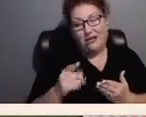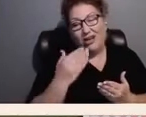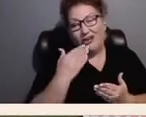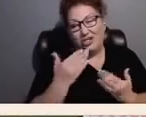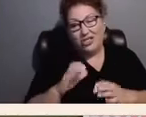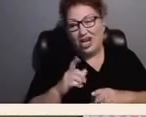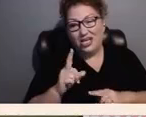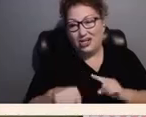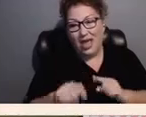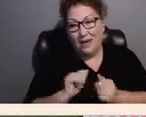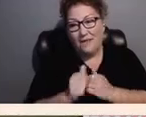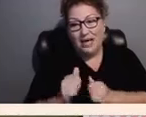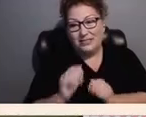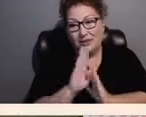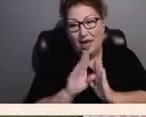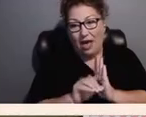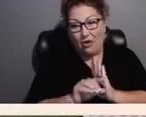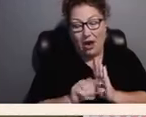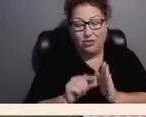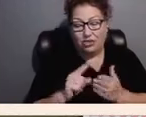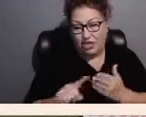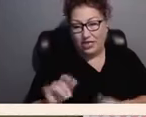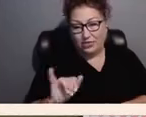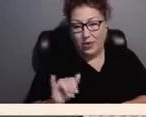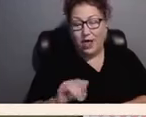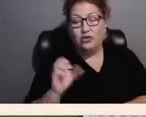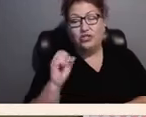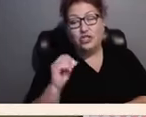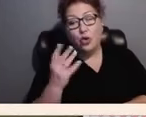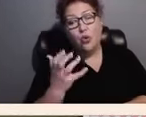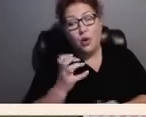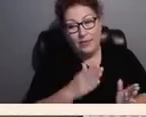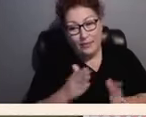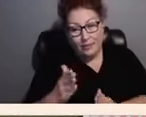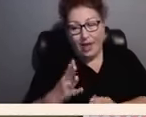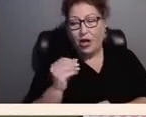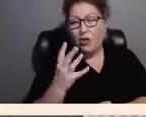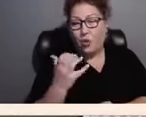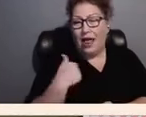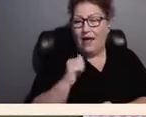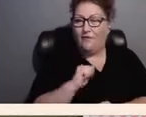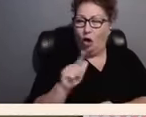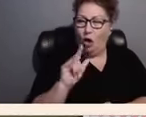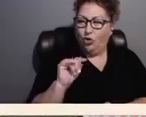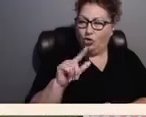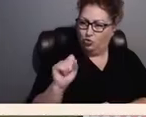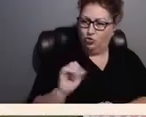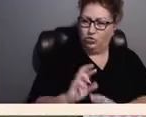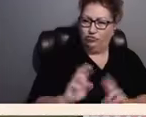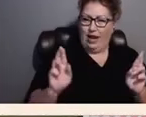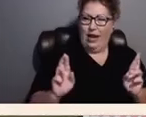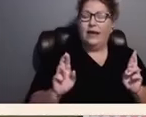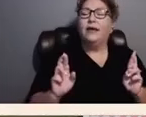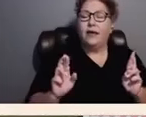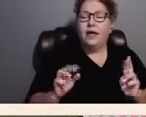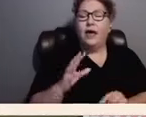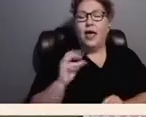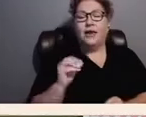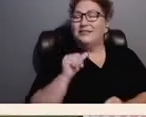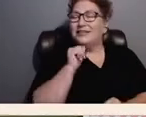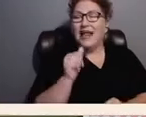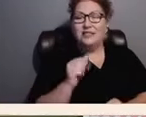check as well. So, you know, you want to be prepared and you want to have all those tools in your toolbox. And it's not something that